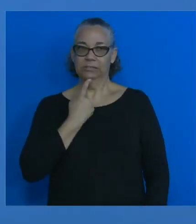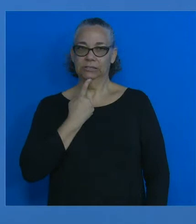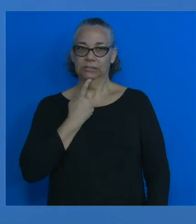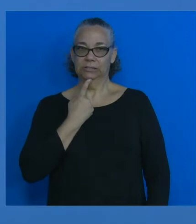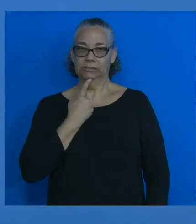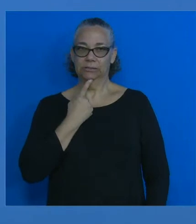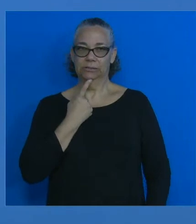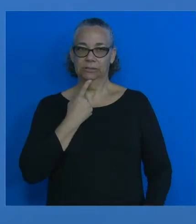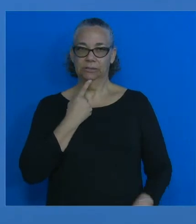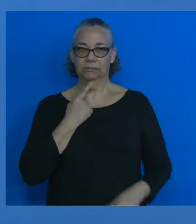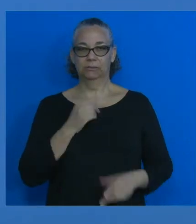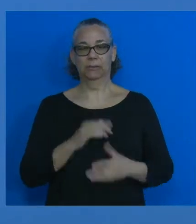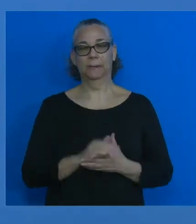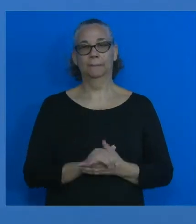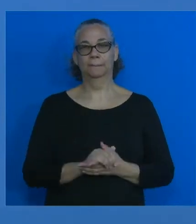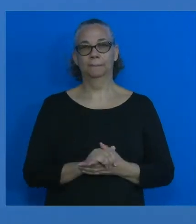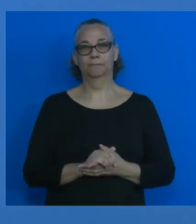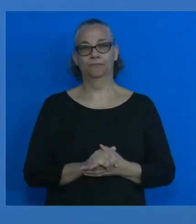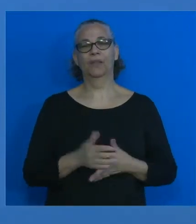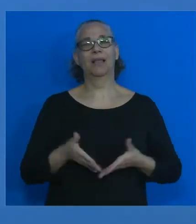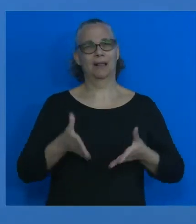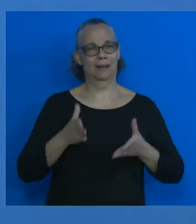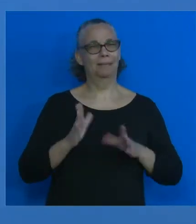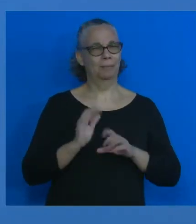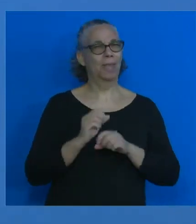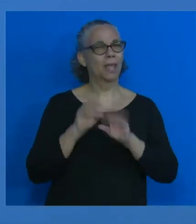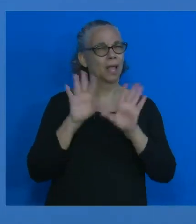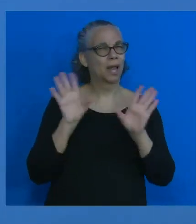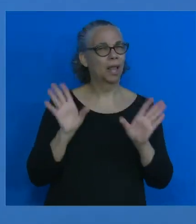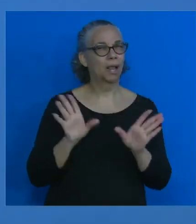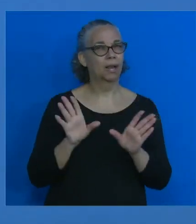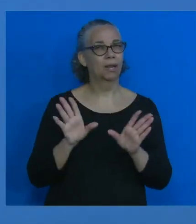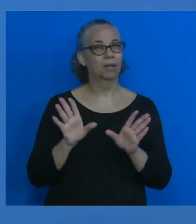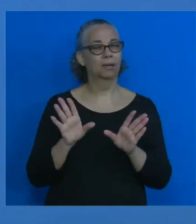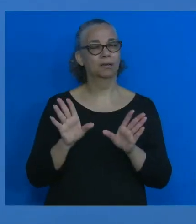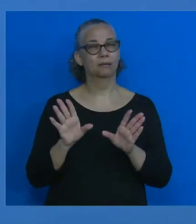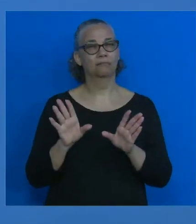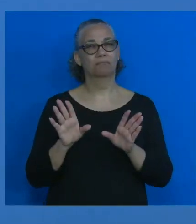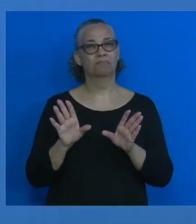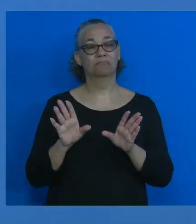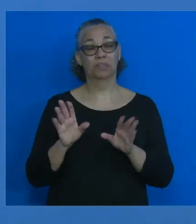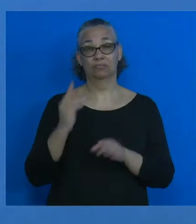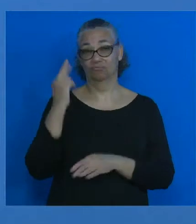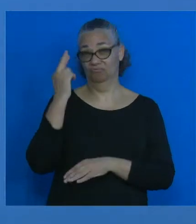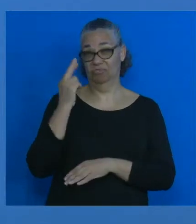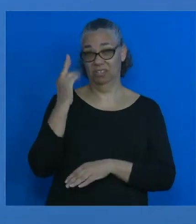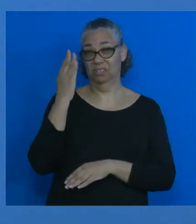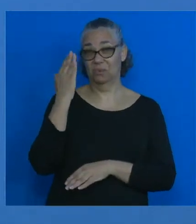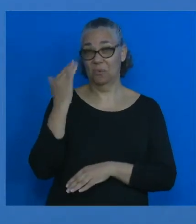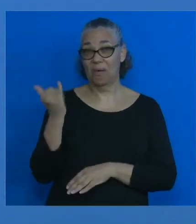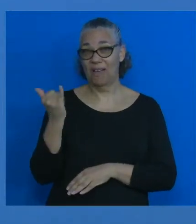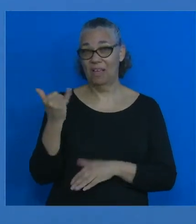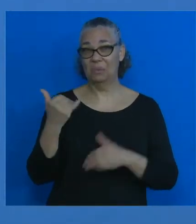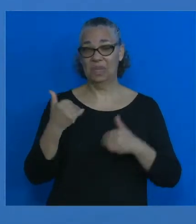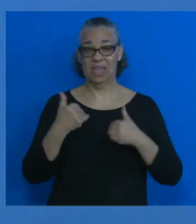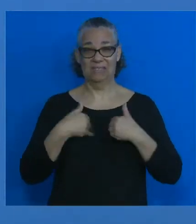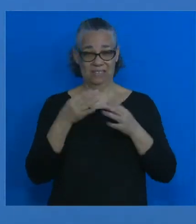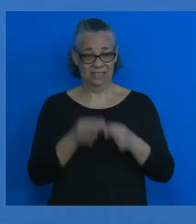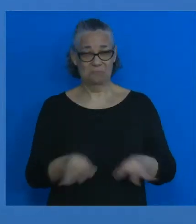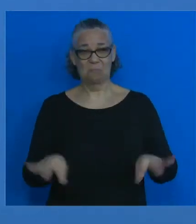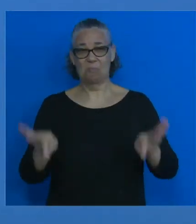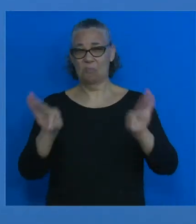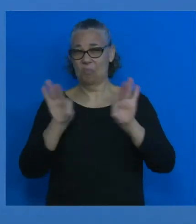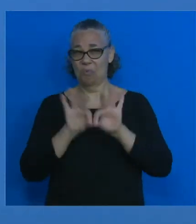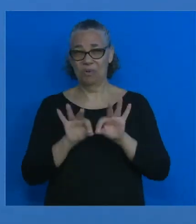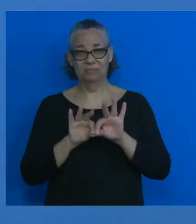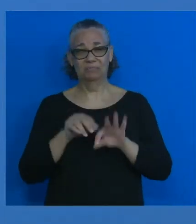were. Let me be clear. There are reasons why we have these important public